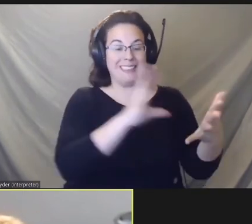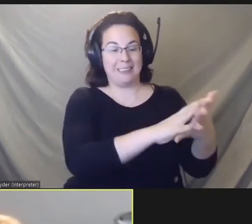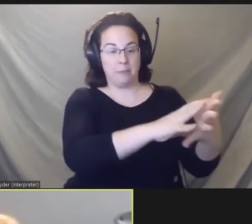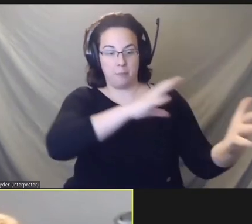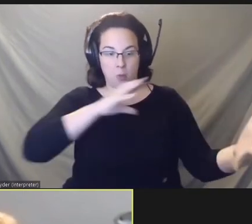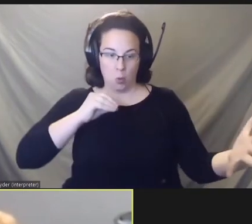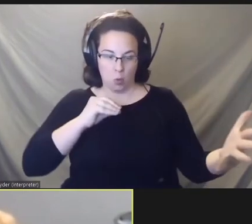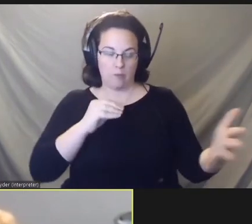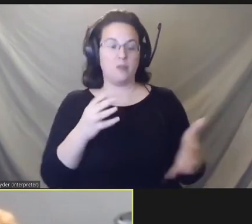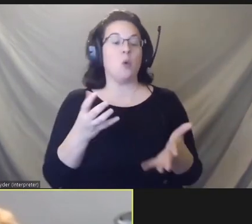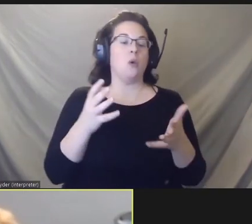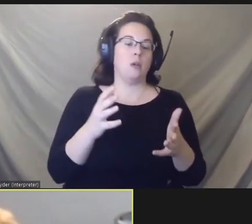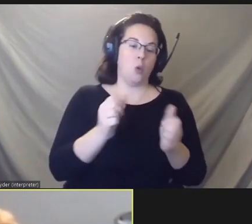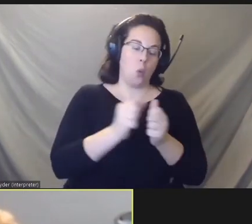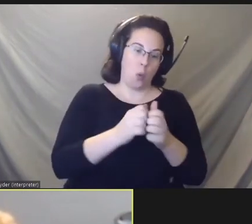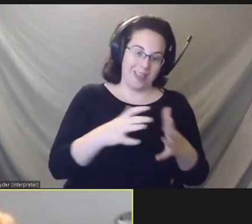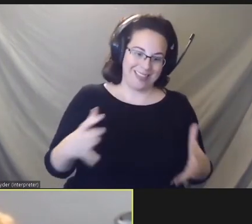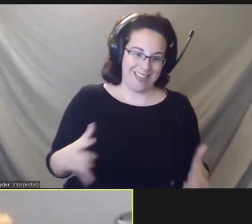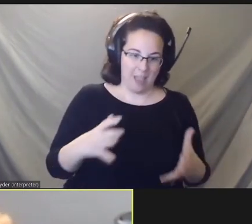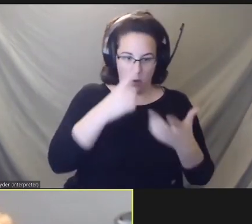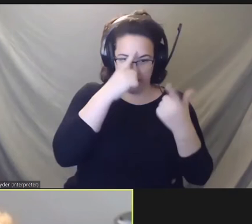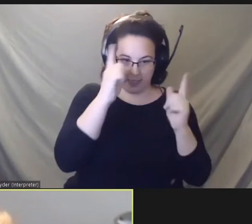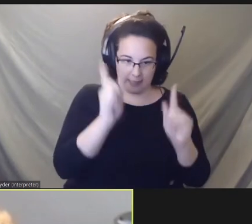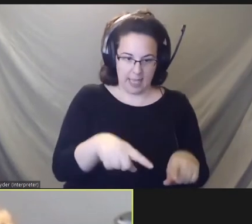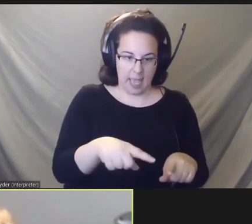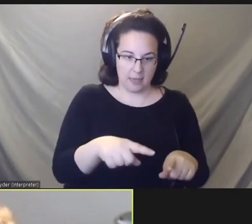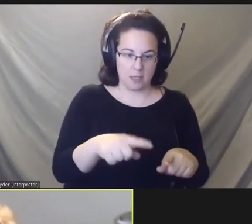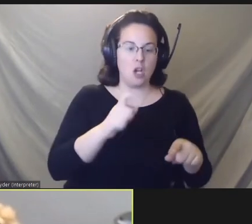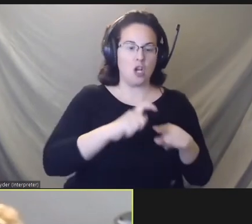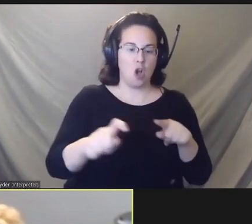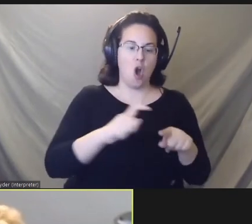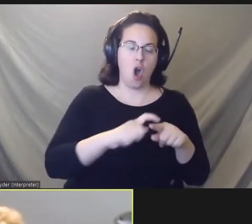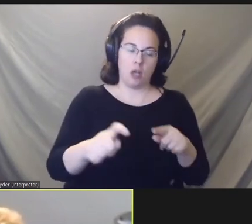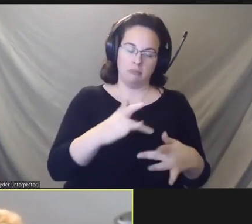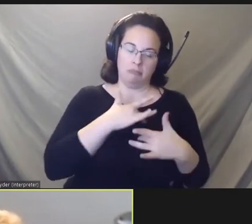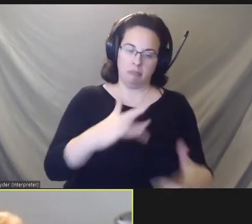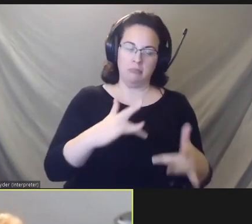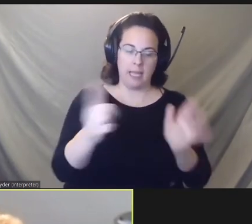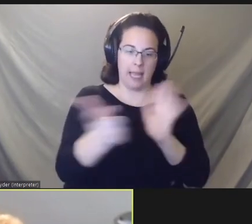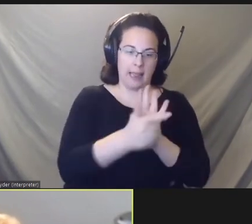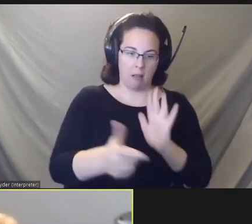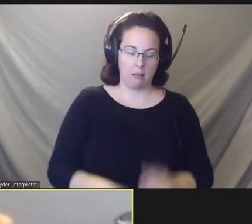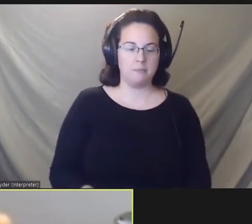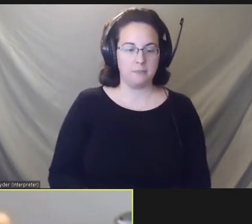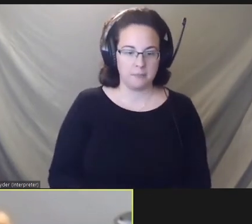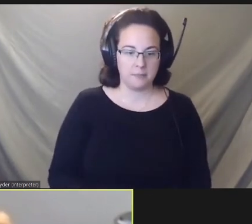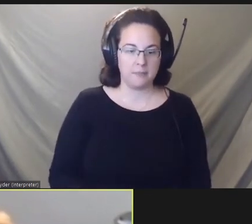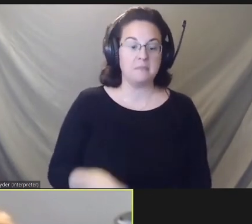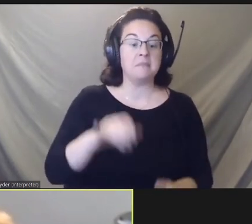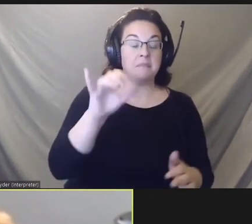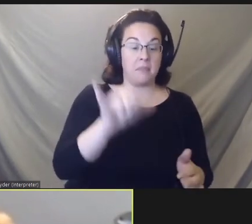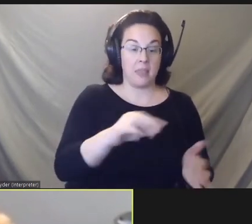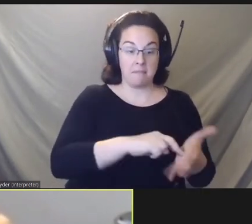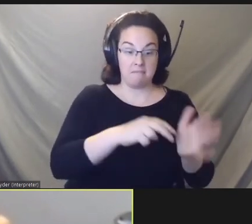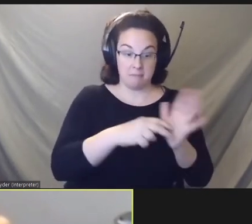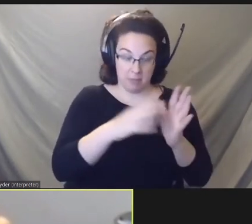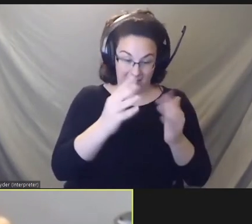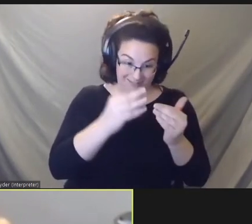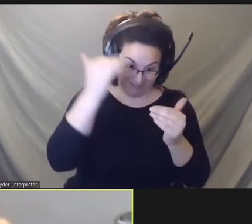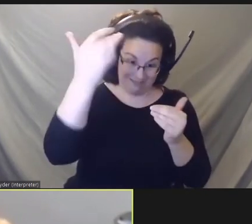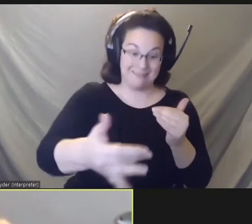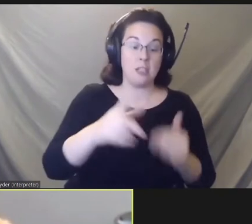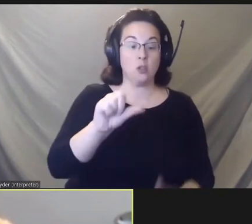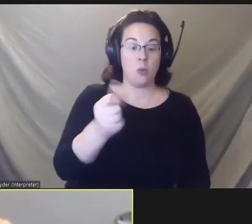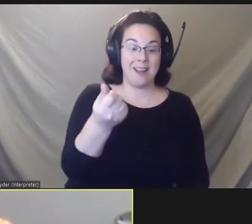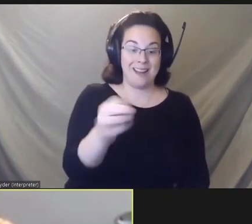subscriber's consent, the calls purporting to be from that number are most likely illegal. Subsequently, in the 2019 call